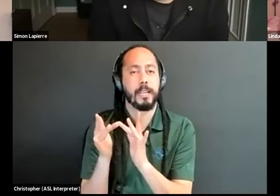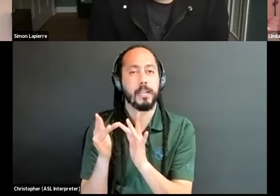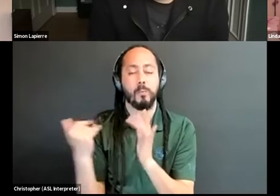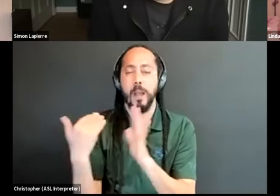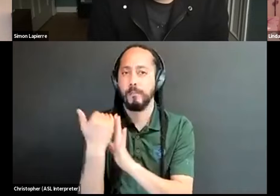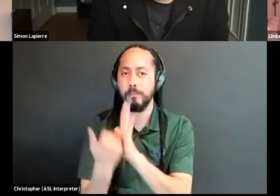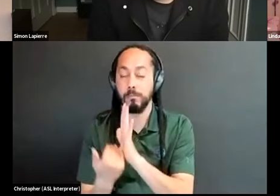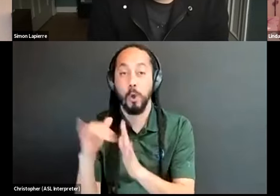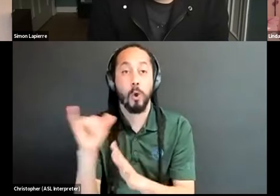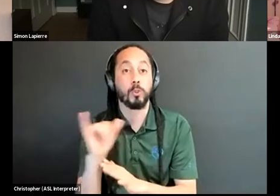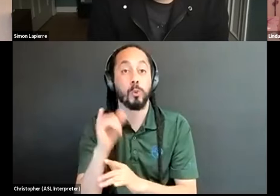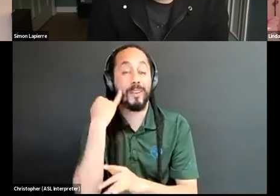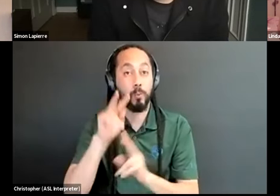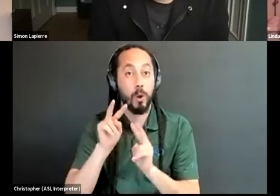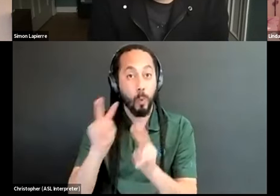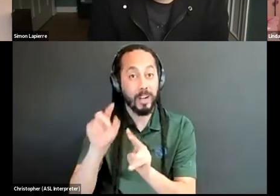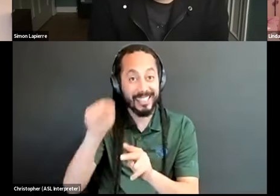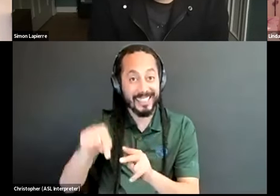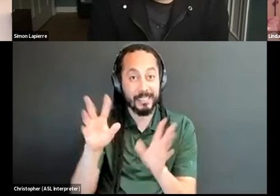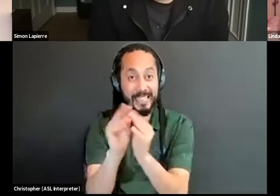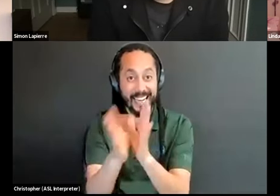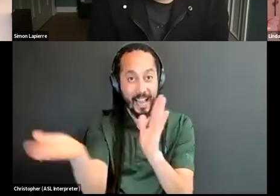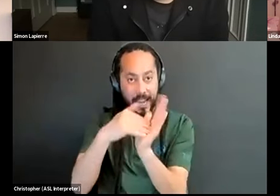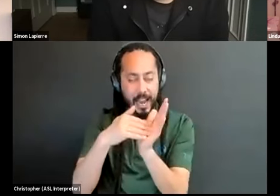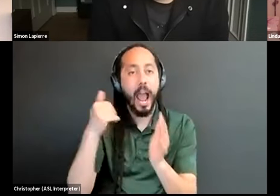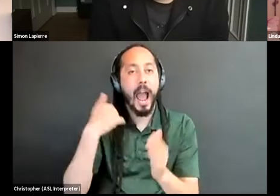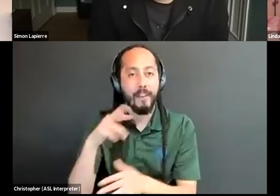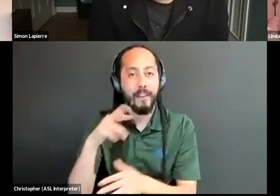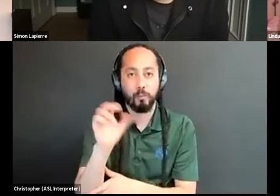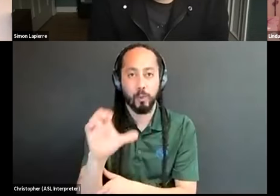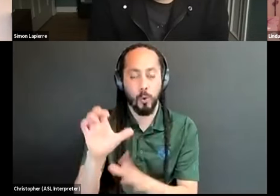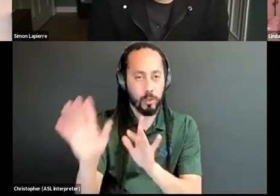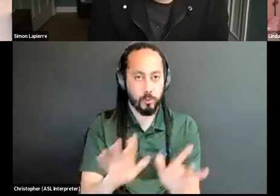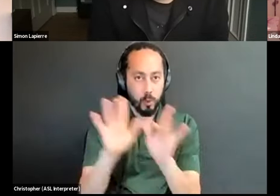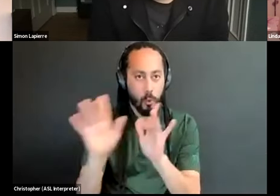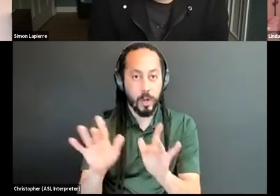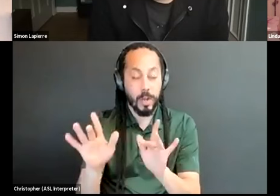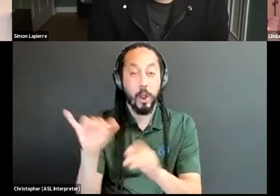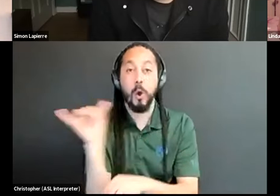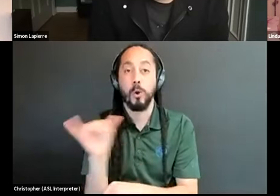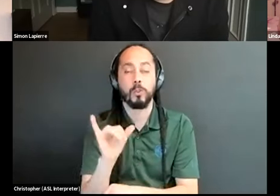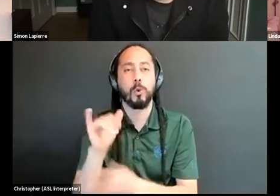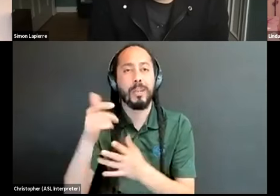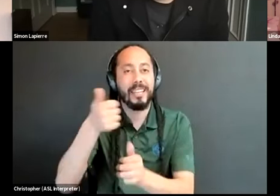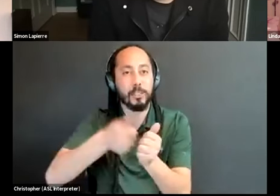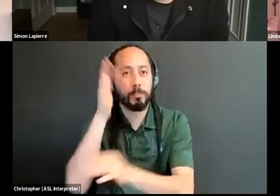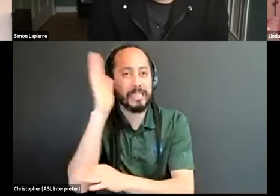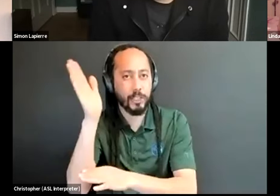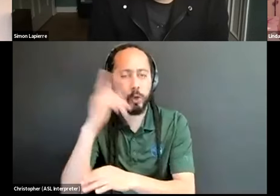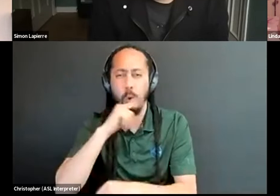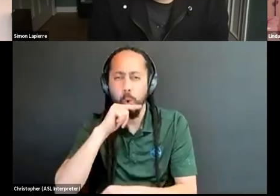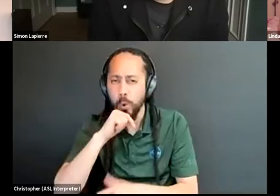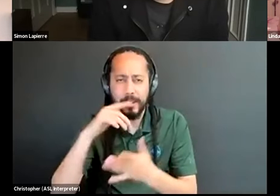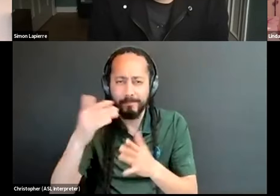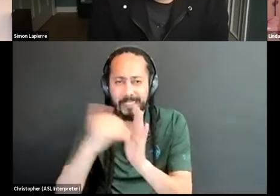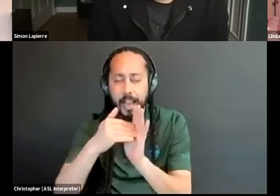recording of this webinar, as well as the bios of our presenters and other information. So resources and the recording of